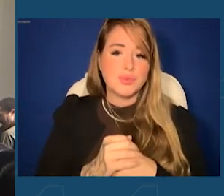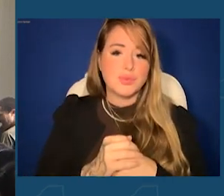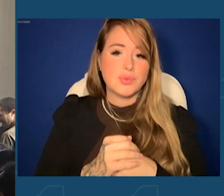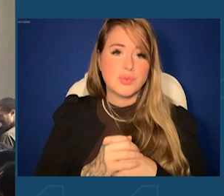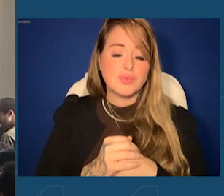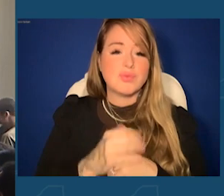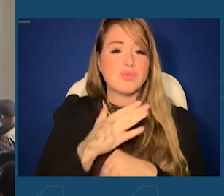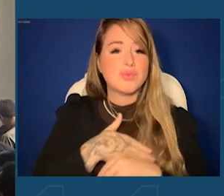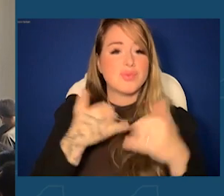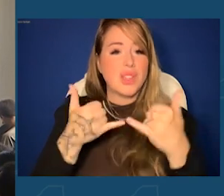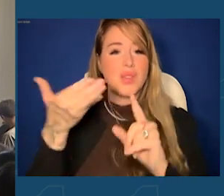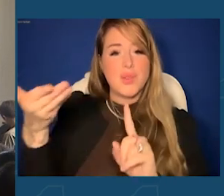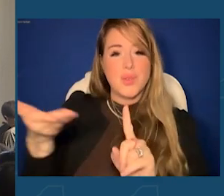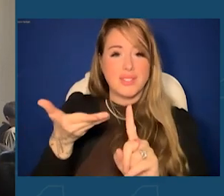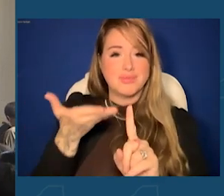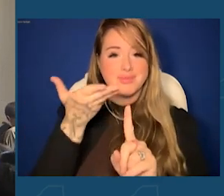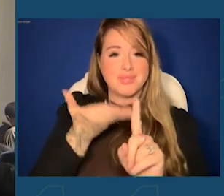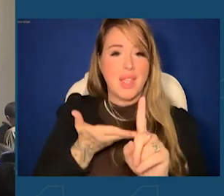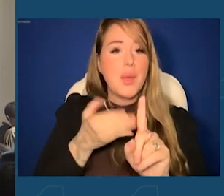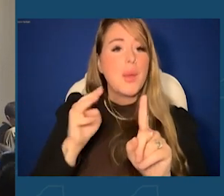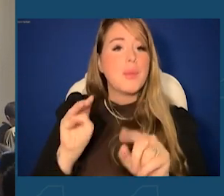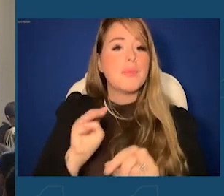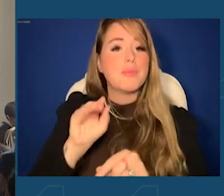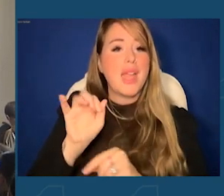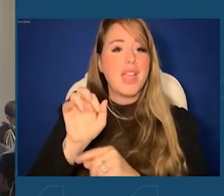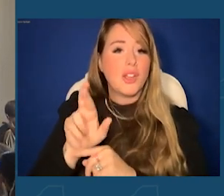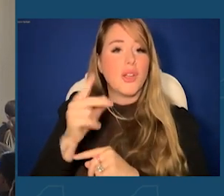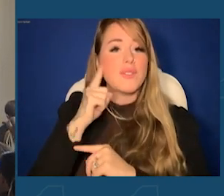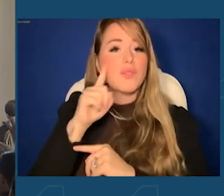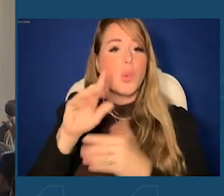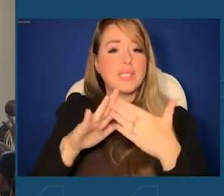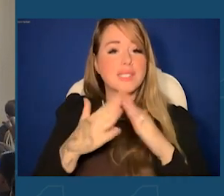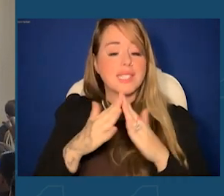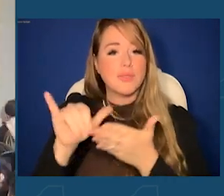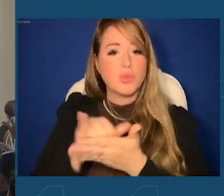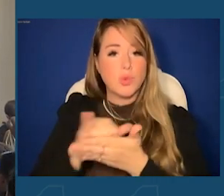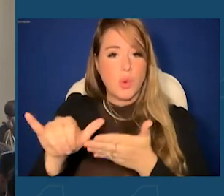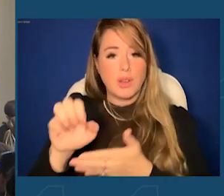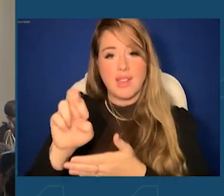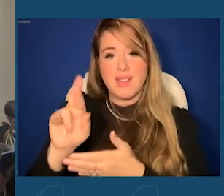Please welcome the Mayor of the City of New York, Mayor Eric Adams.